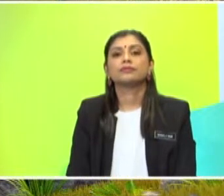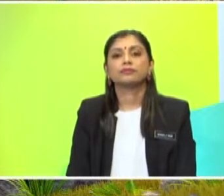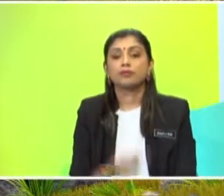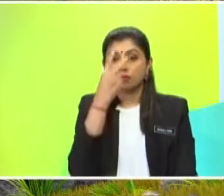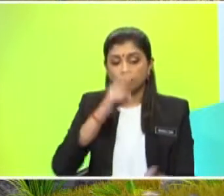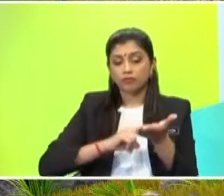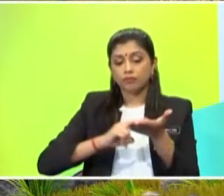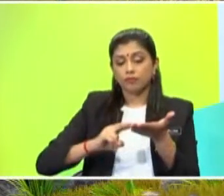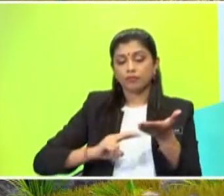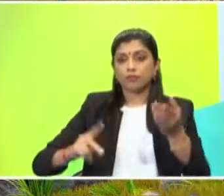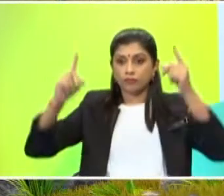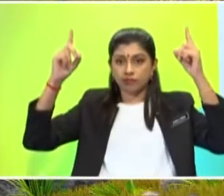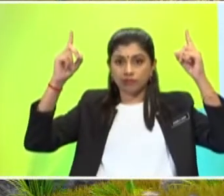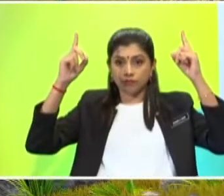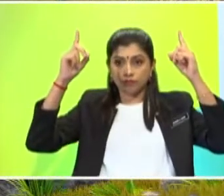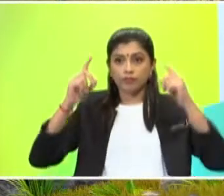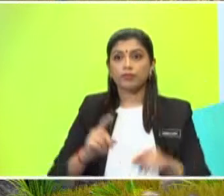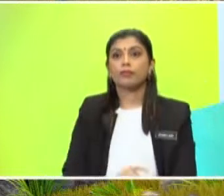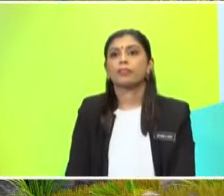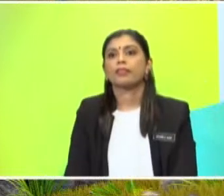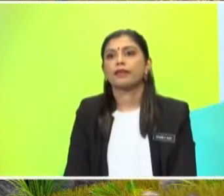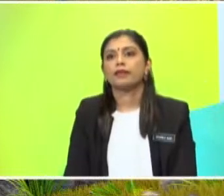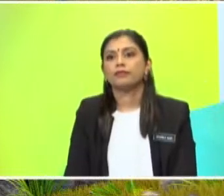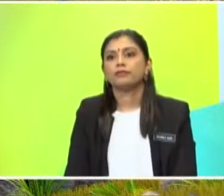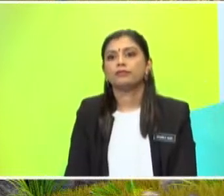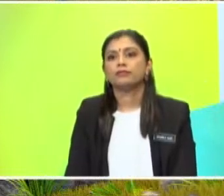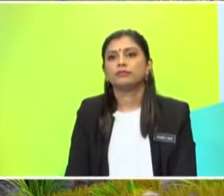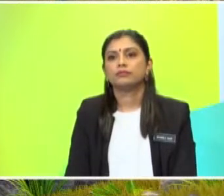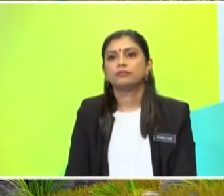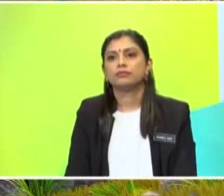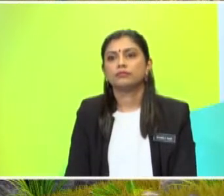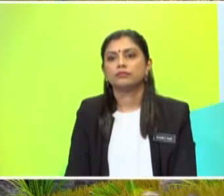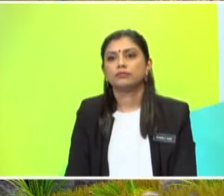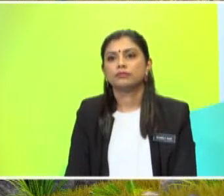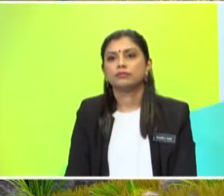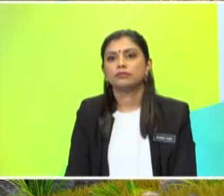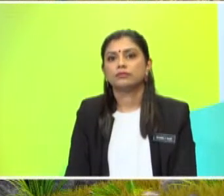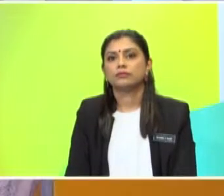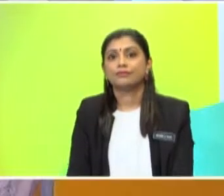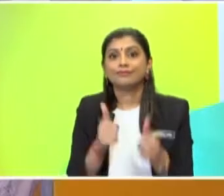screen of your both two sentences. That's a good one. Agree. Double thumbs up. Good